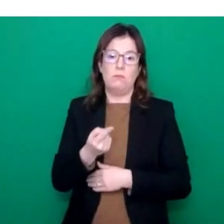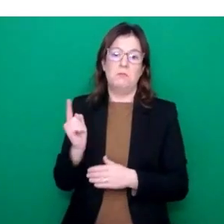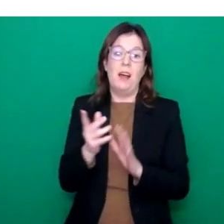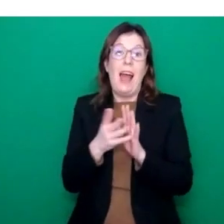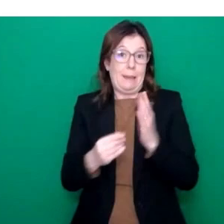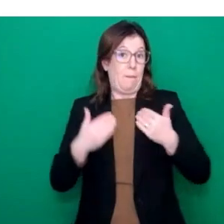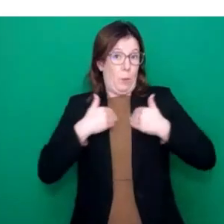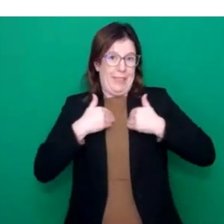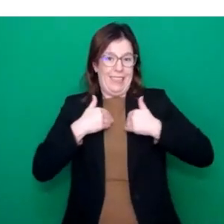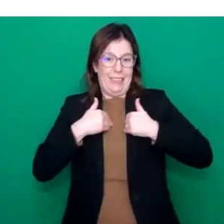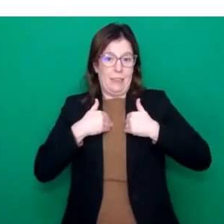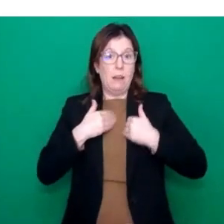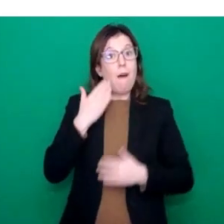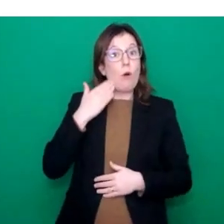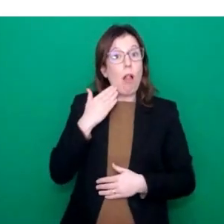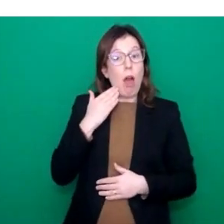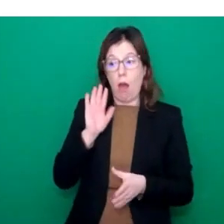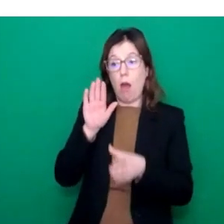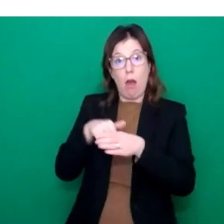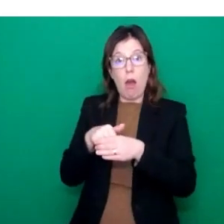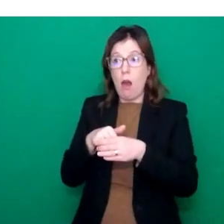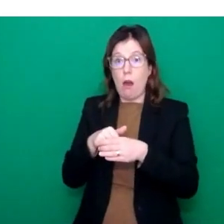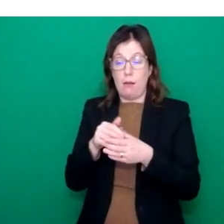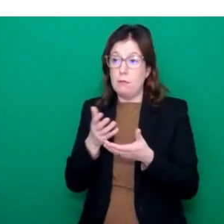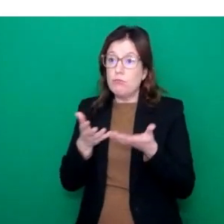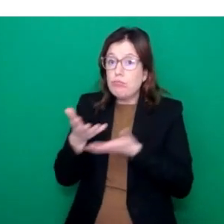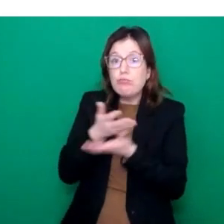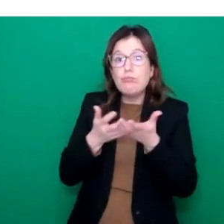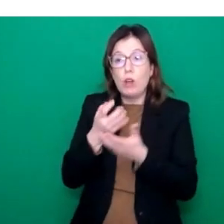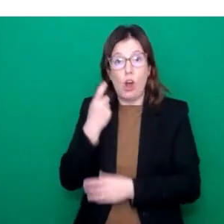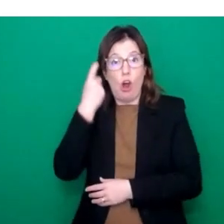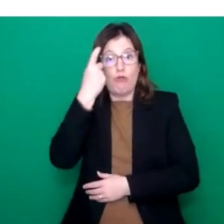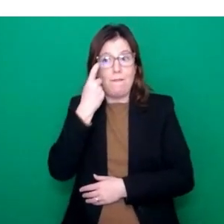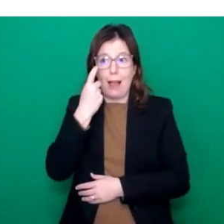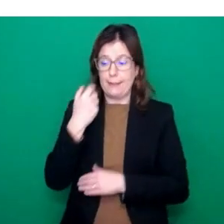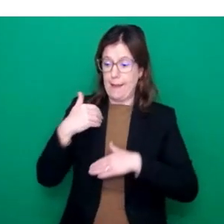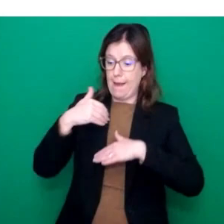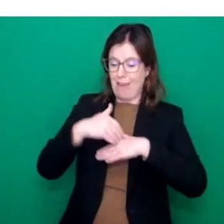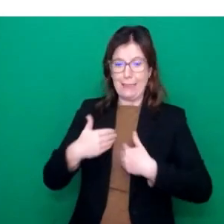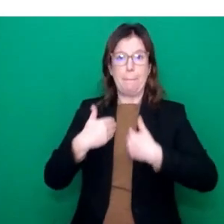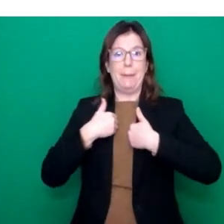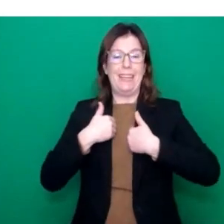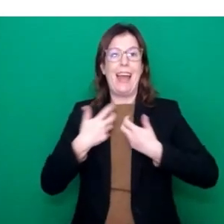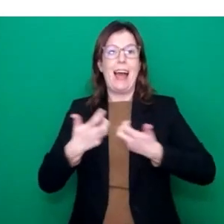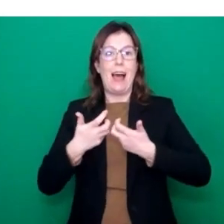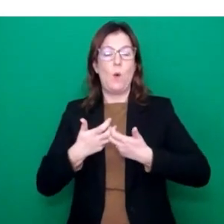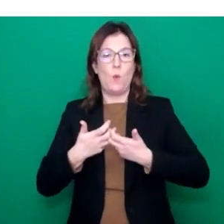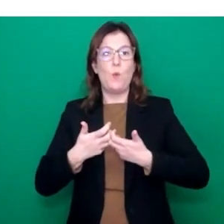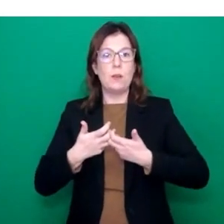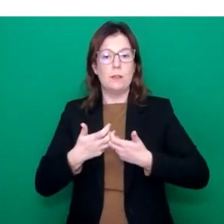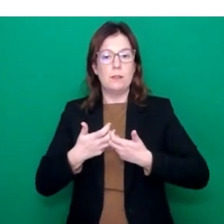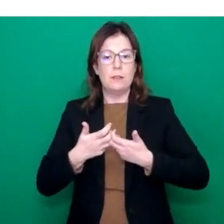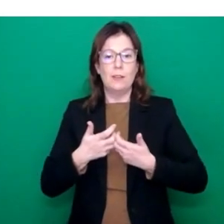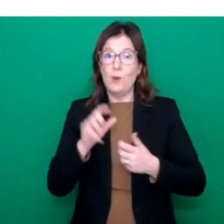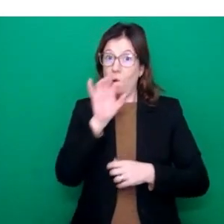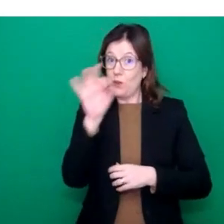me as an example, of colour, to go and reflect on how things impact upon me personally. So my response to